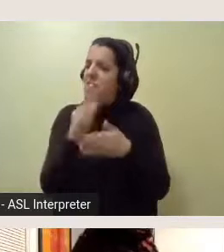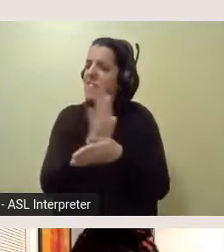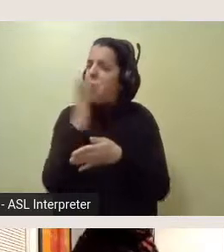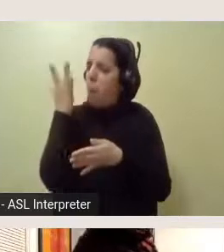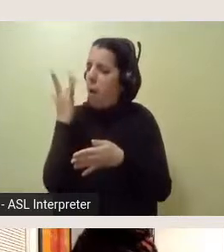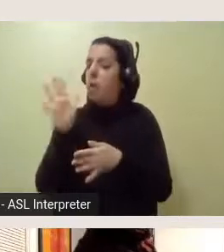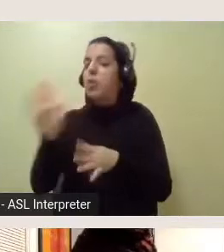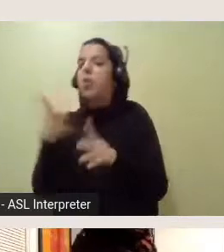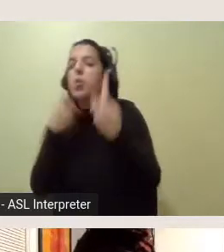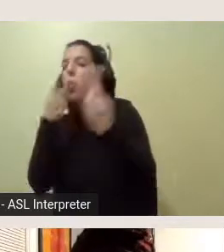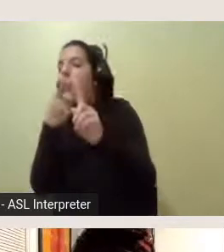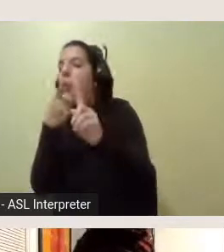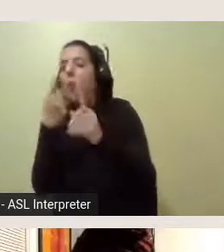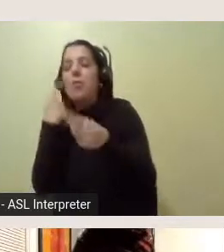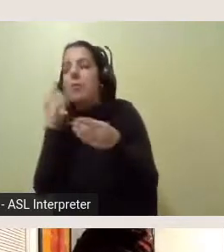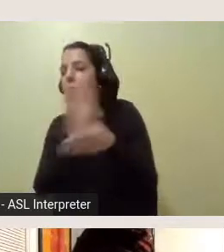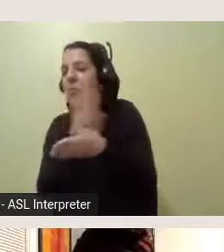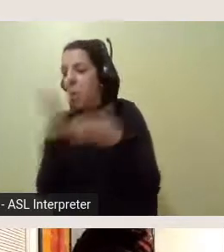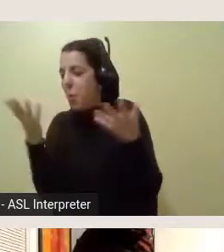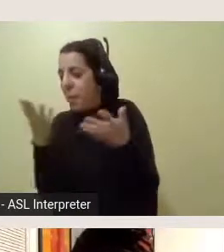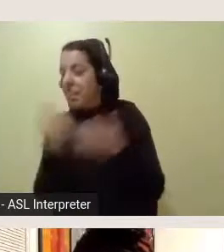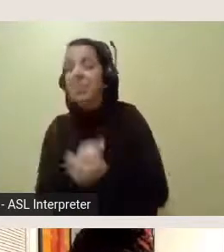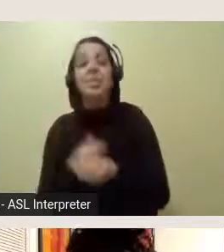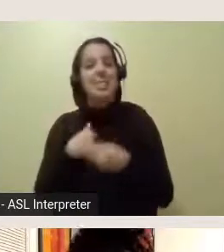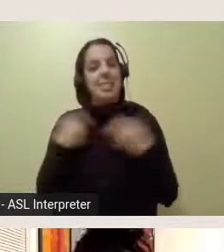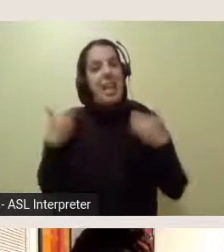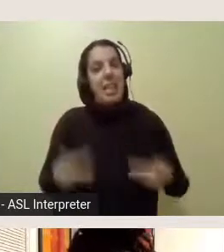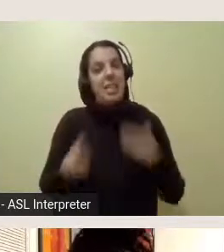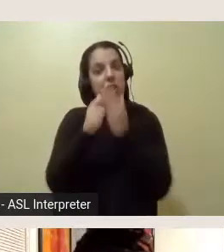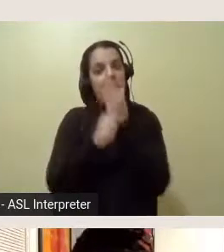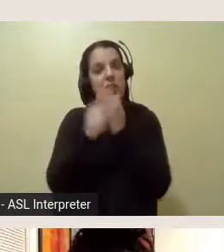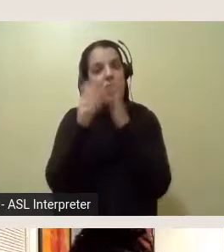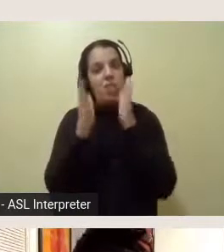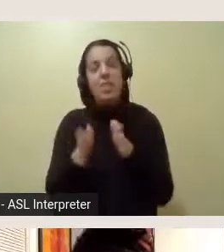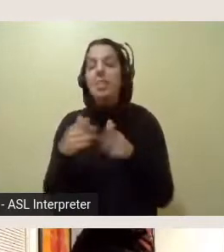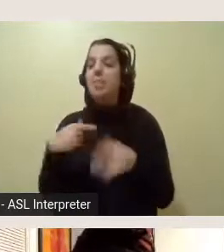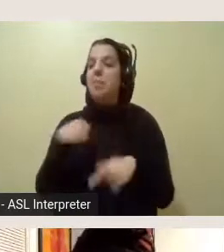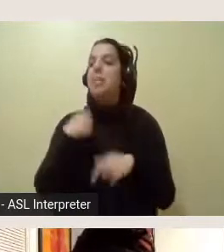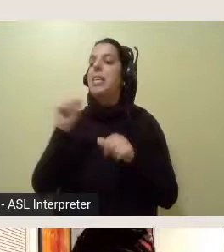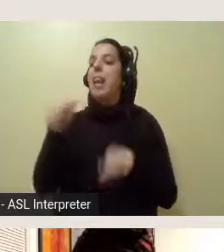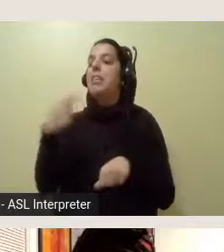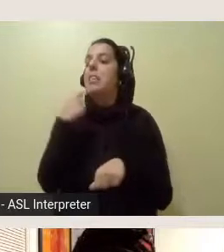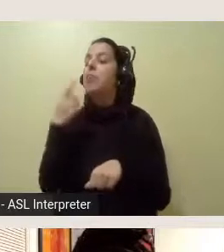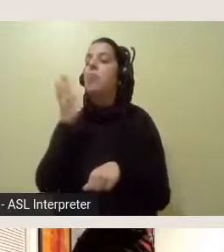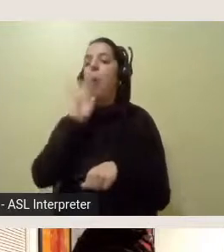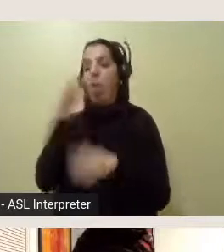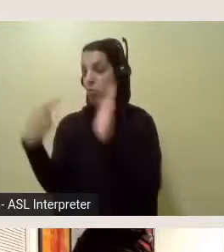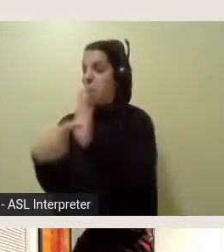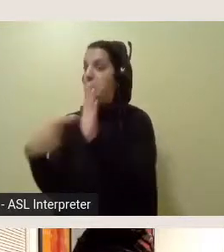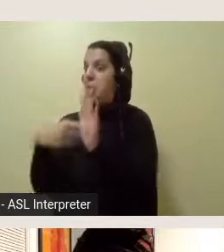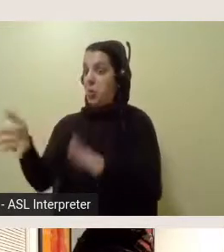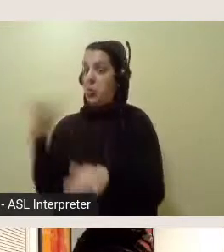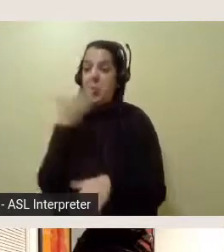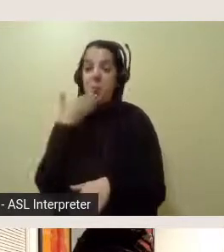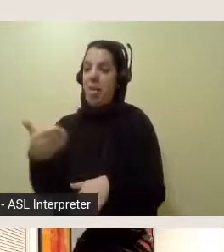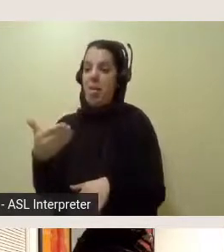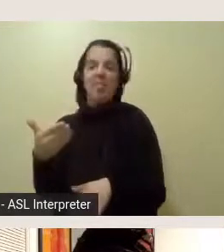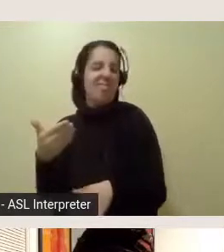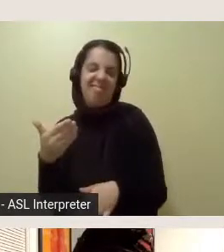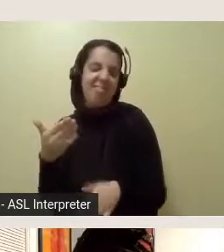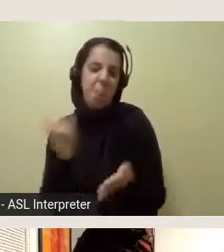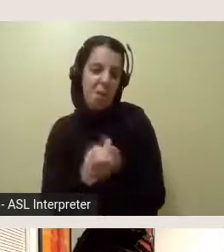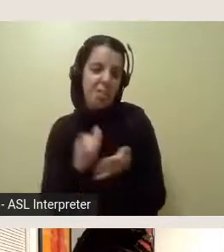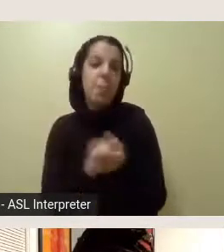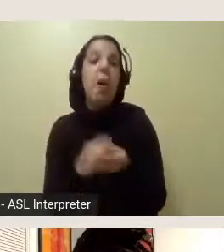you know, you can't promise anybody, if you're going in journalistically, you can't promise anyone that you're going to be their mouthpiece. Mm-hmm. But, you know, a lot of people on the Kai side were like, you know,